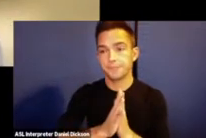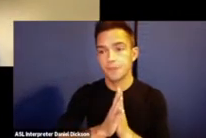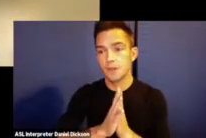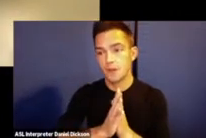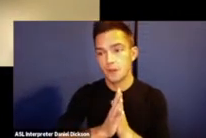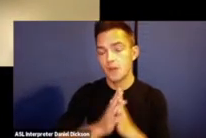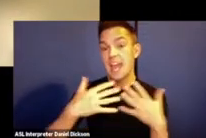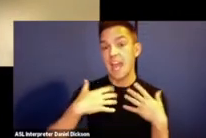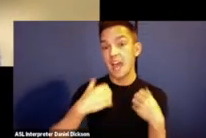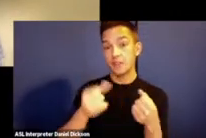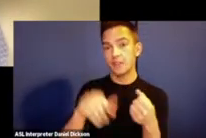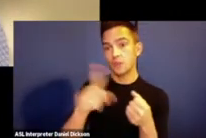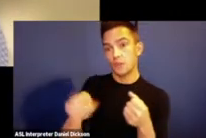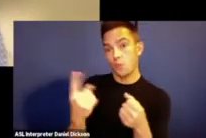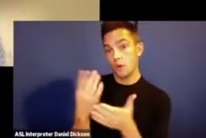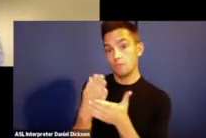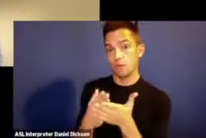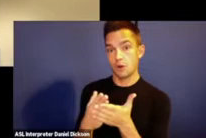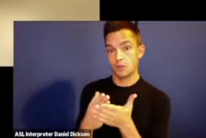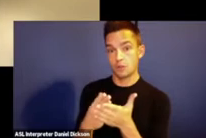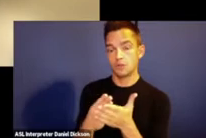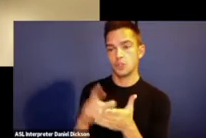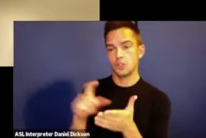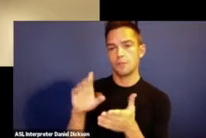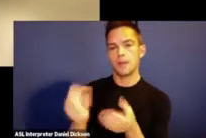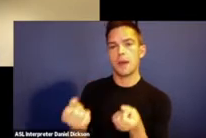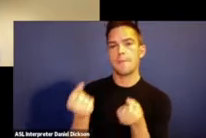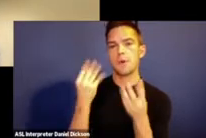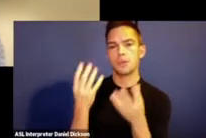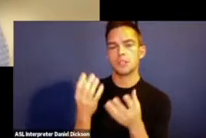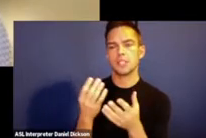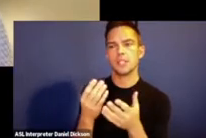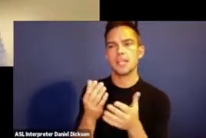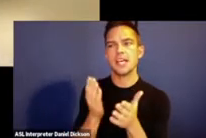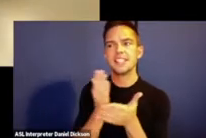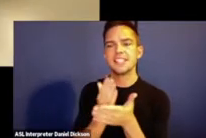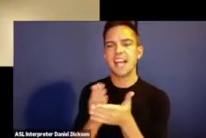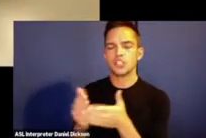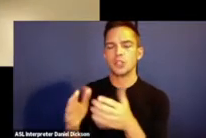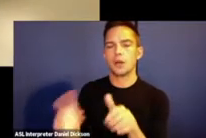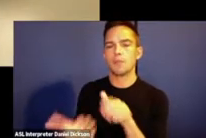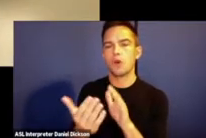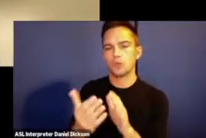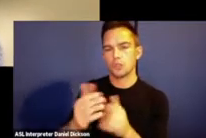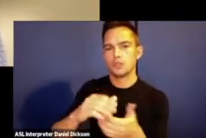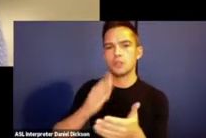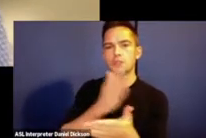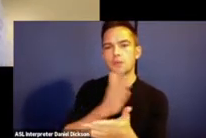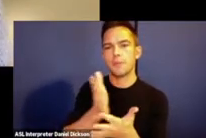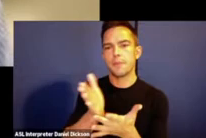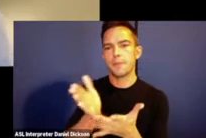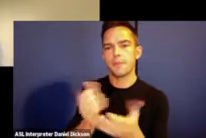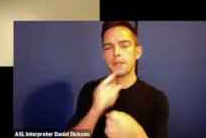one component of what needs to be a multi-sectoral approach to ensure the needs of children with disabilities, and